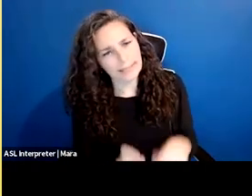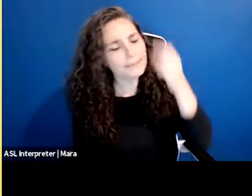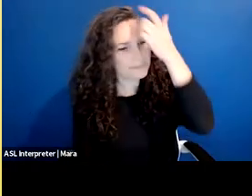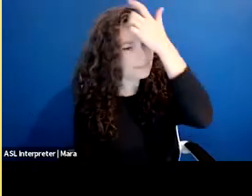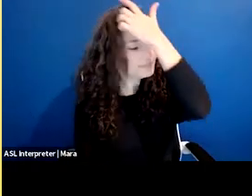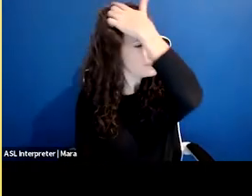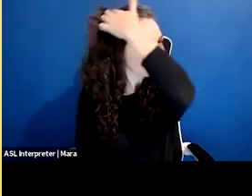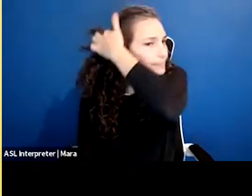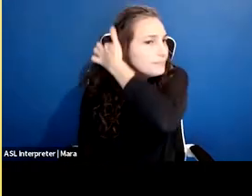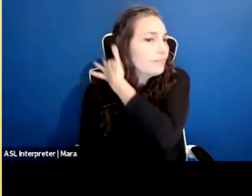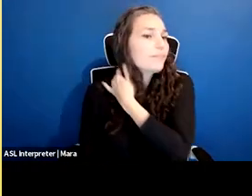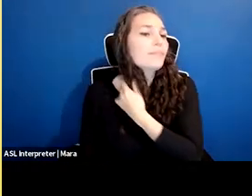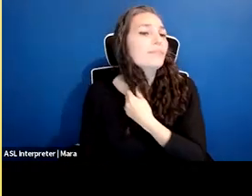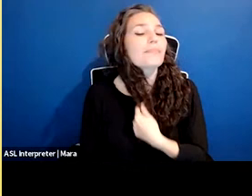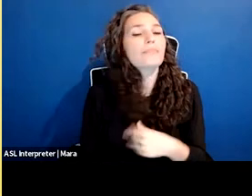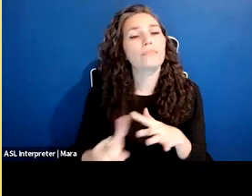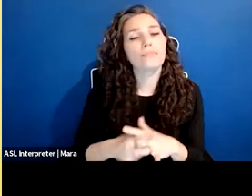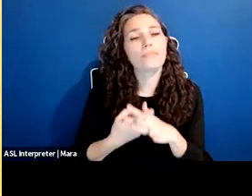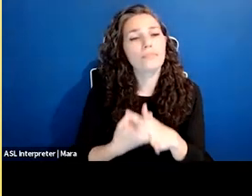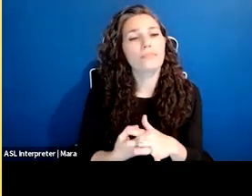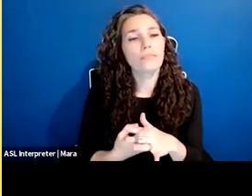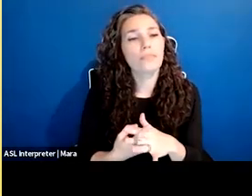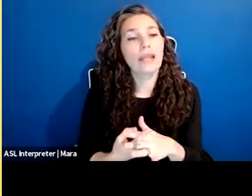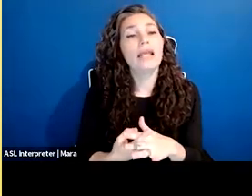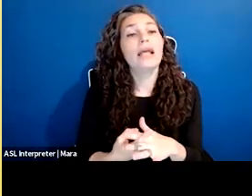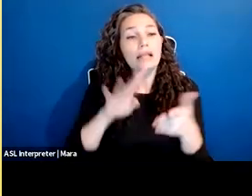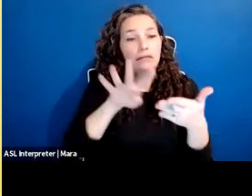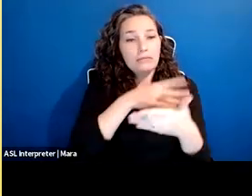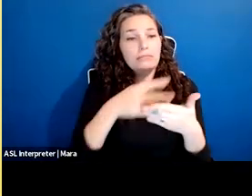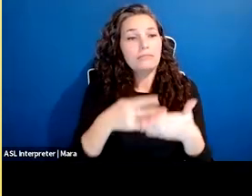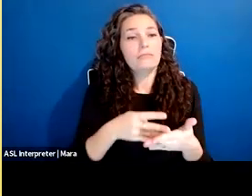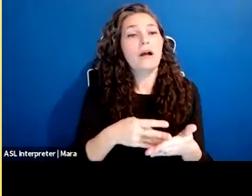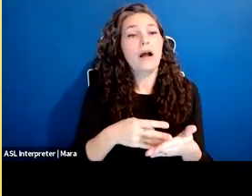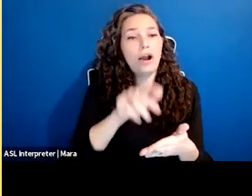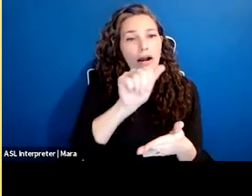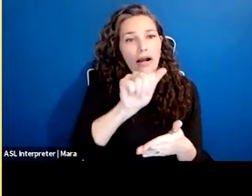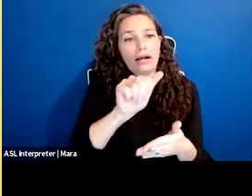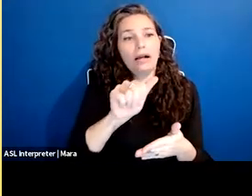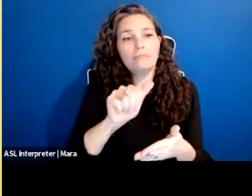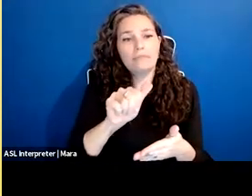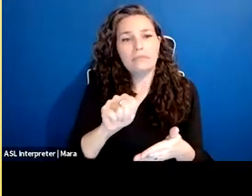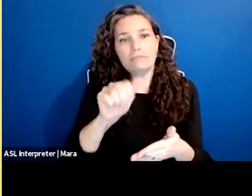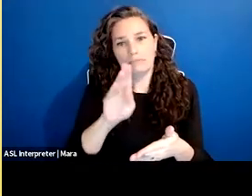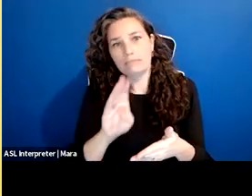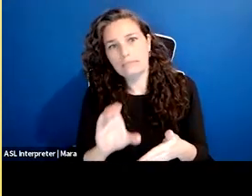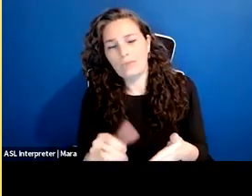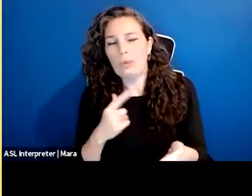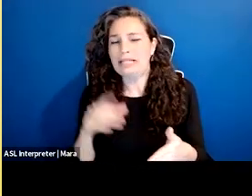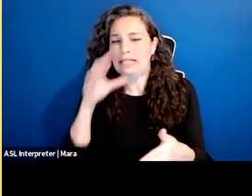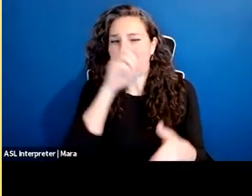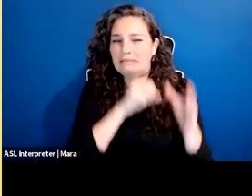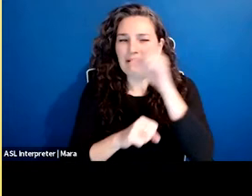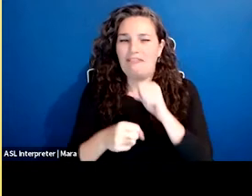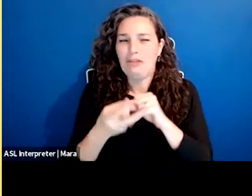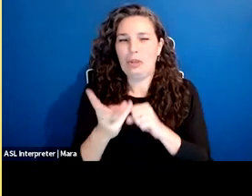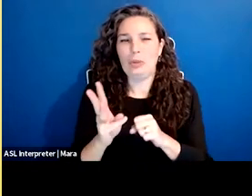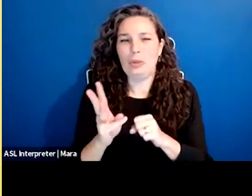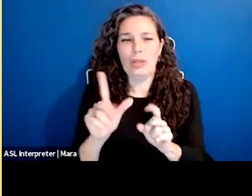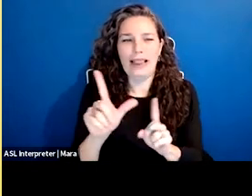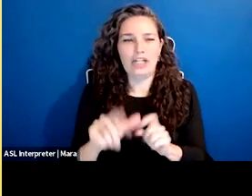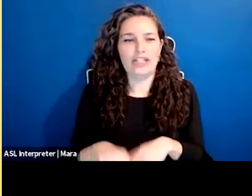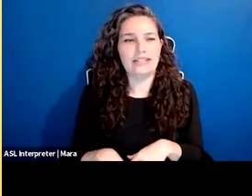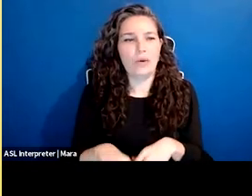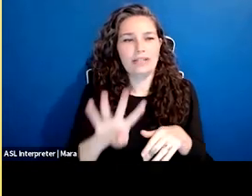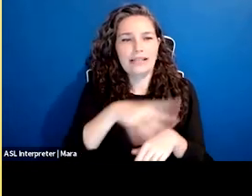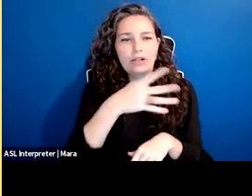So starting from the beginning, the schedules are lettered alphabetically, though you'll see we skip some letters, but we start with Schedule A. Schedule A is for day